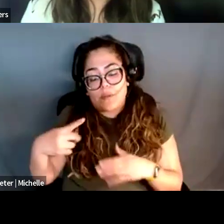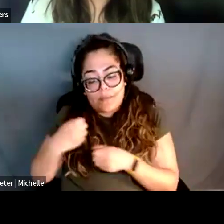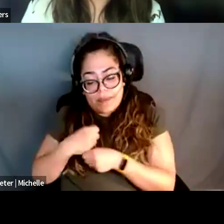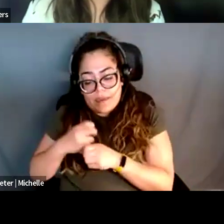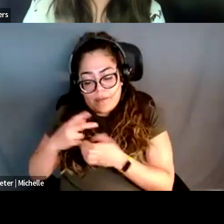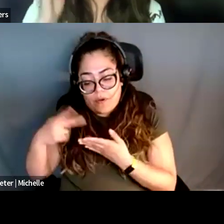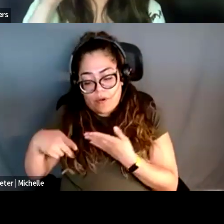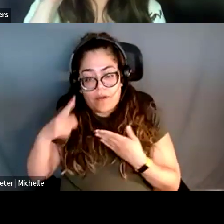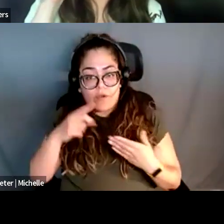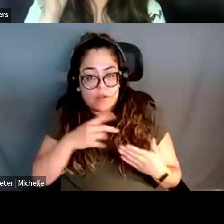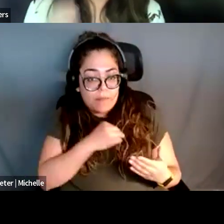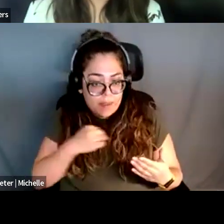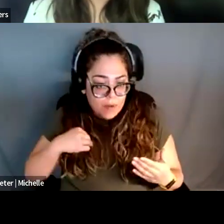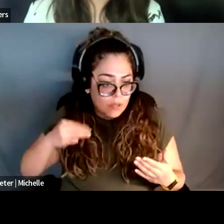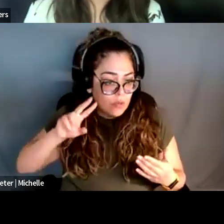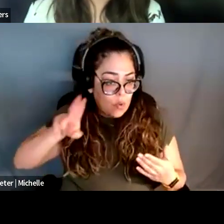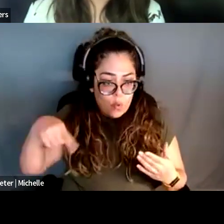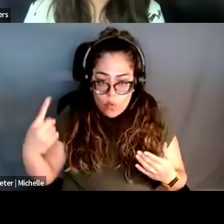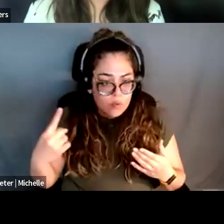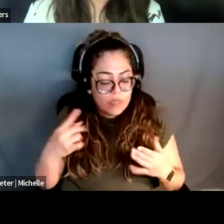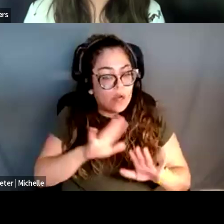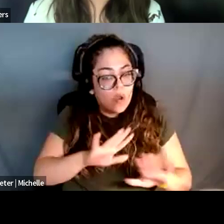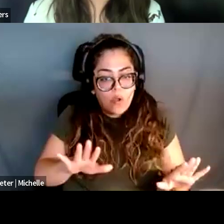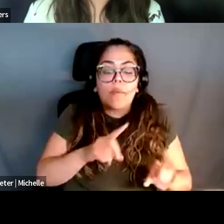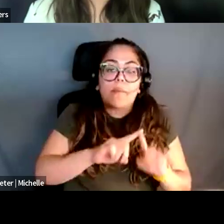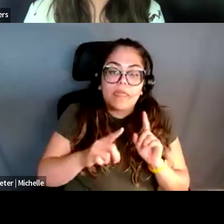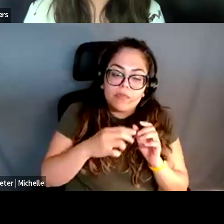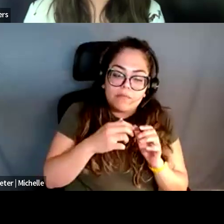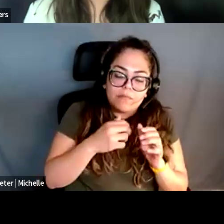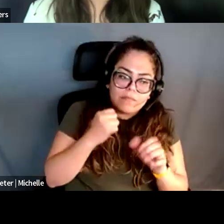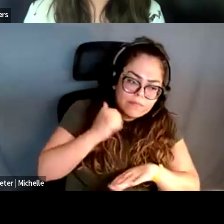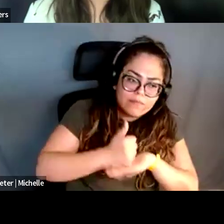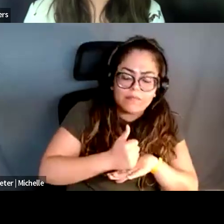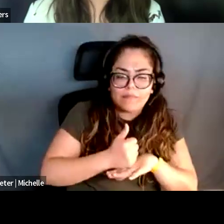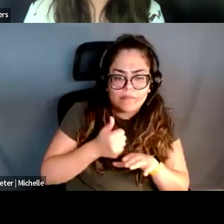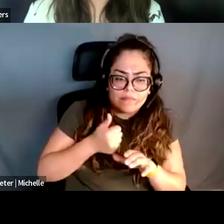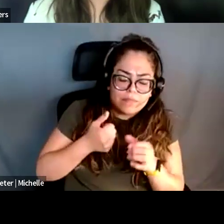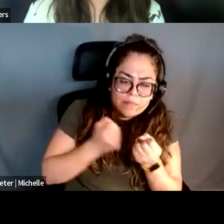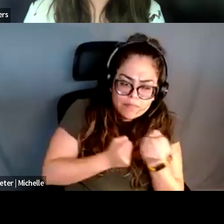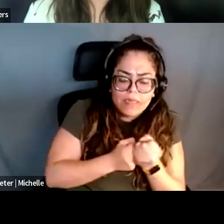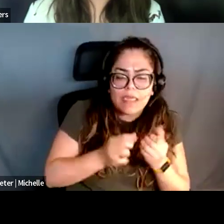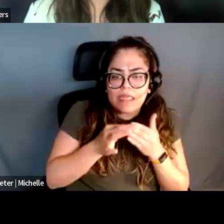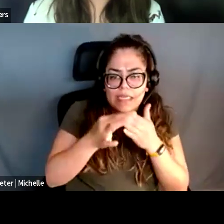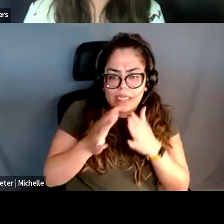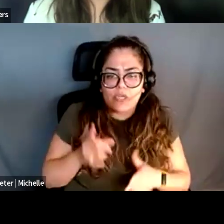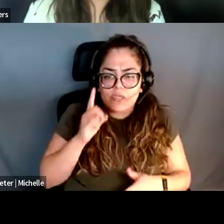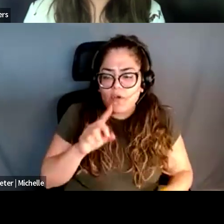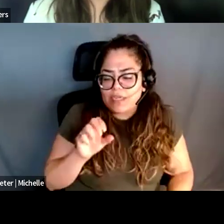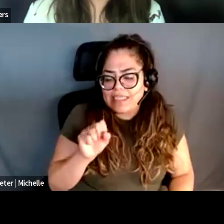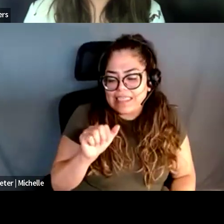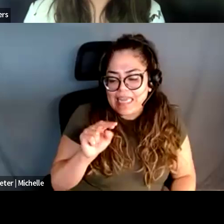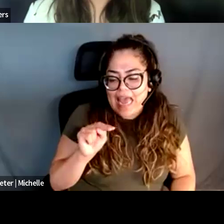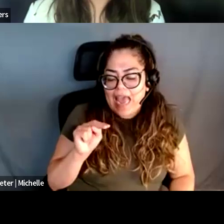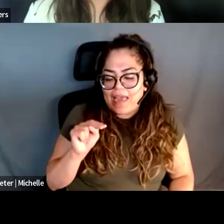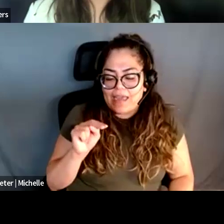their members on campus, but also serving as leaders and voices of the SACNAS mission on their campus and